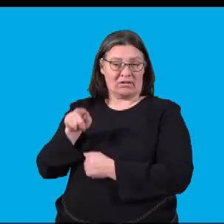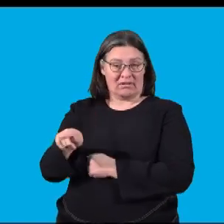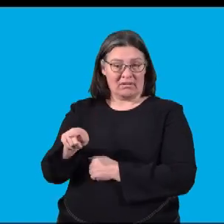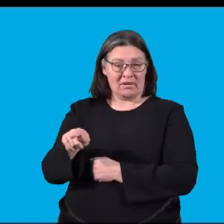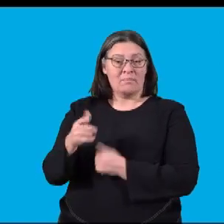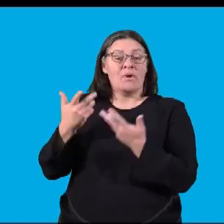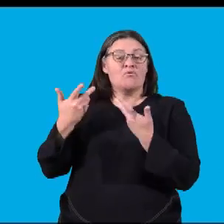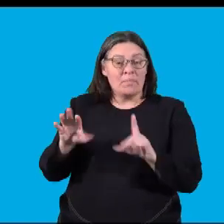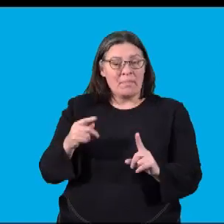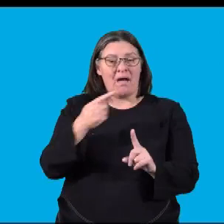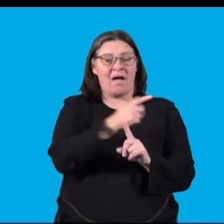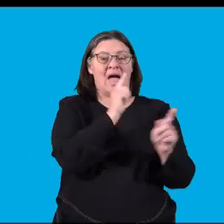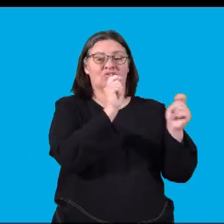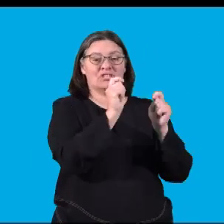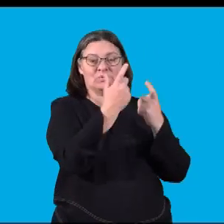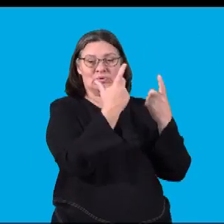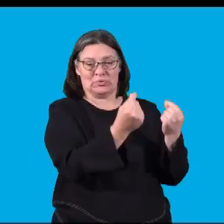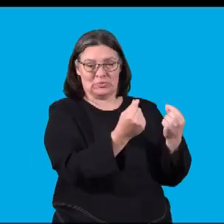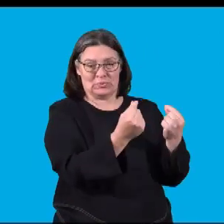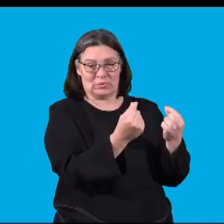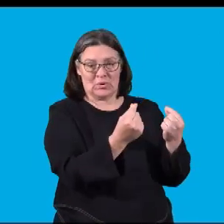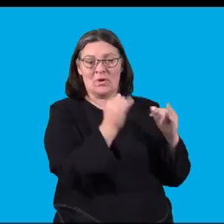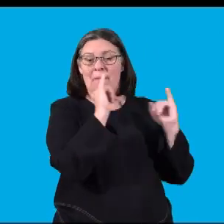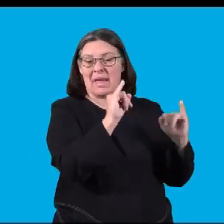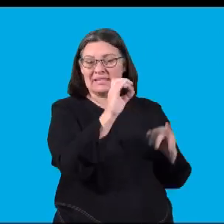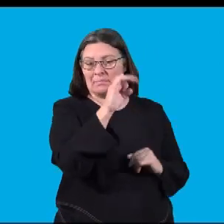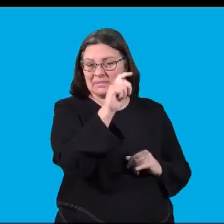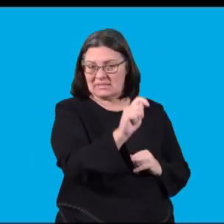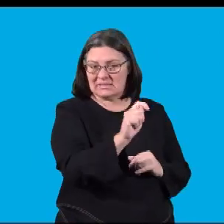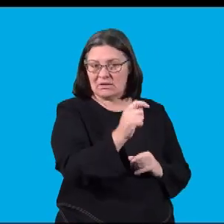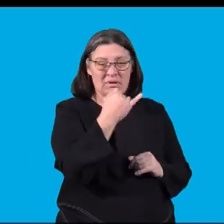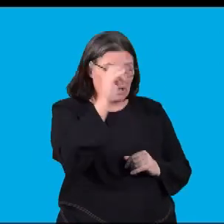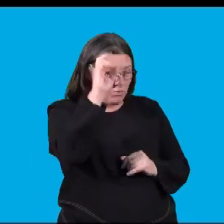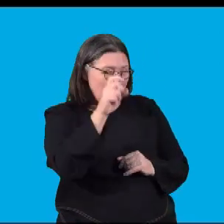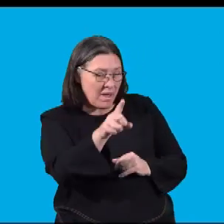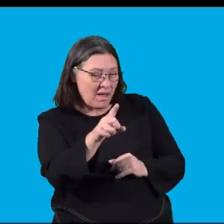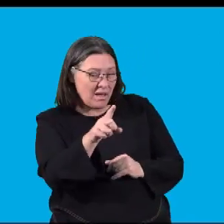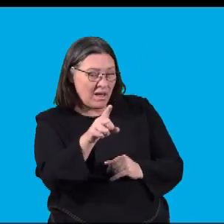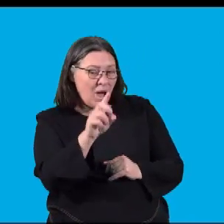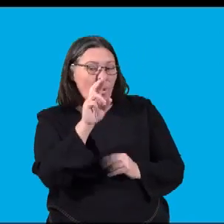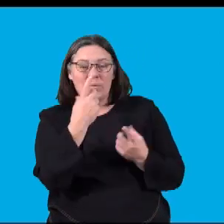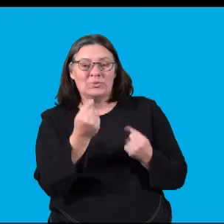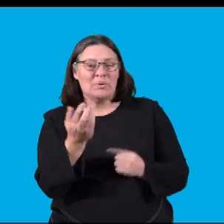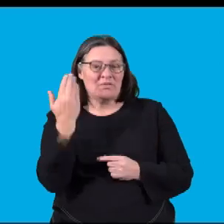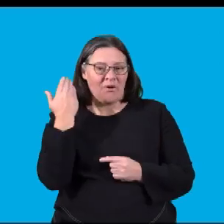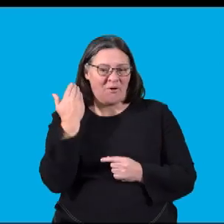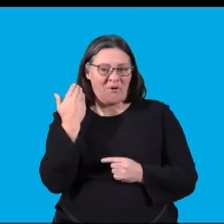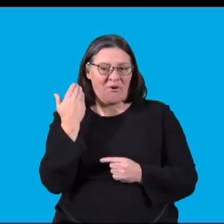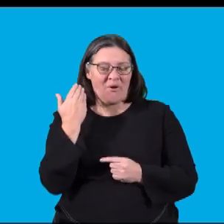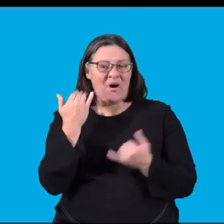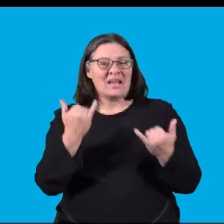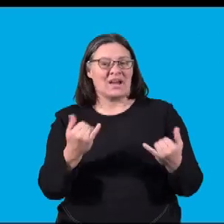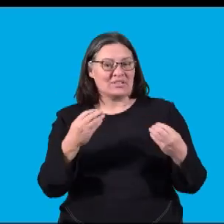already done some adjustments on bad debts. I want to see if you still remember what we did under our current